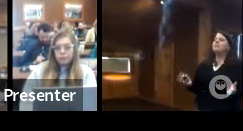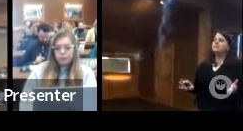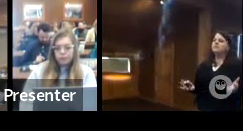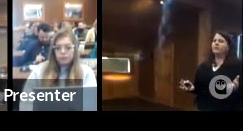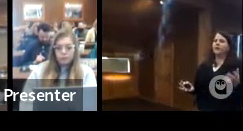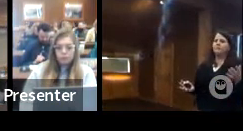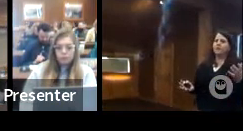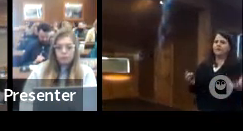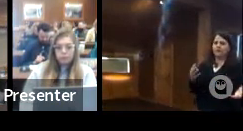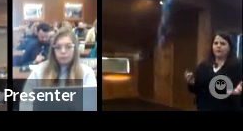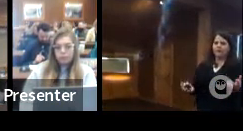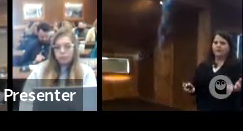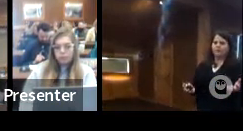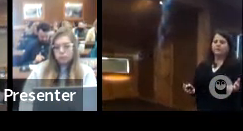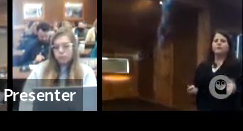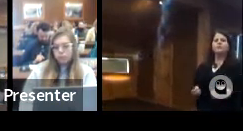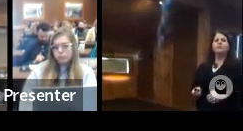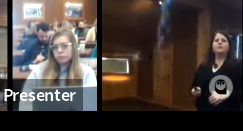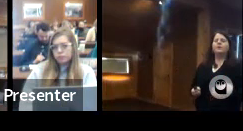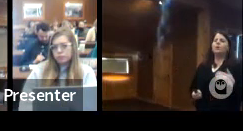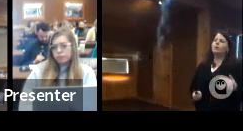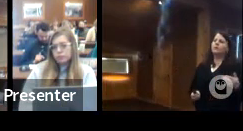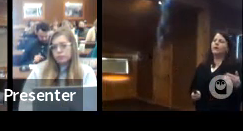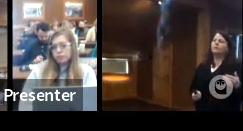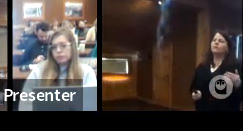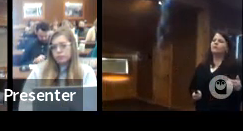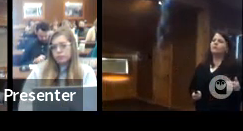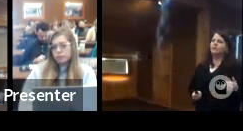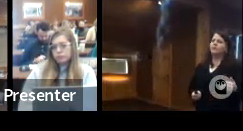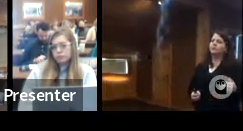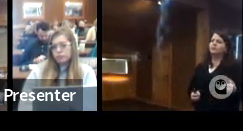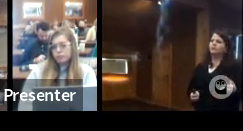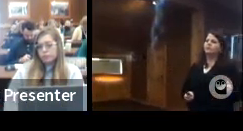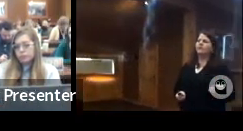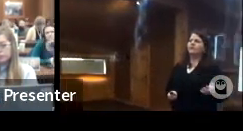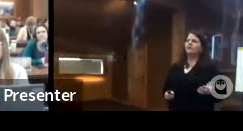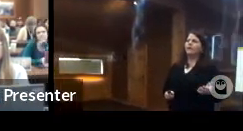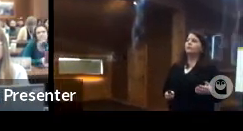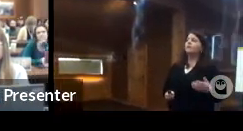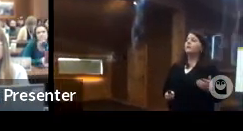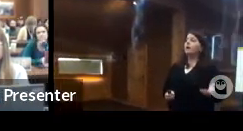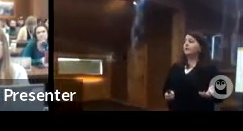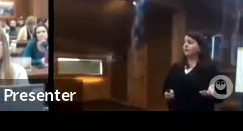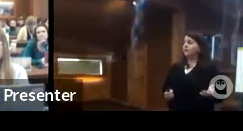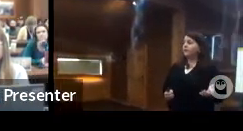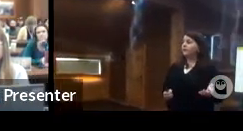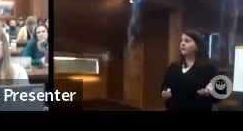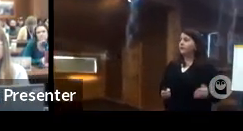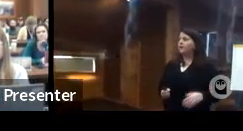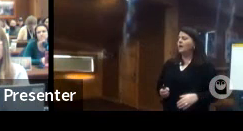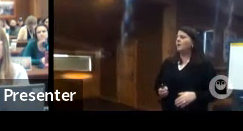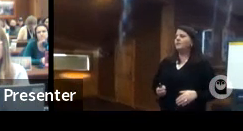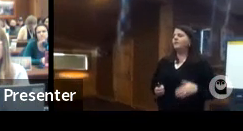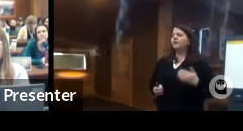there's a balance with objecting as prosecutors. We don't want to ever appear to the jury, the fact finder, like we're trying to hide